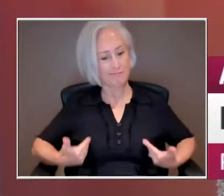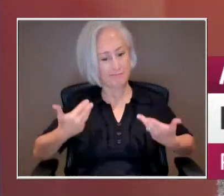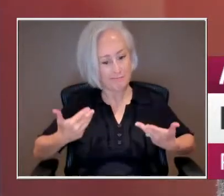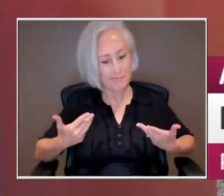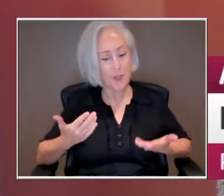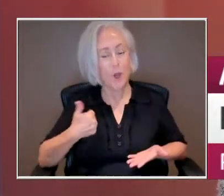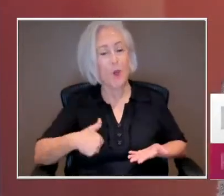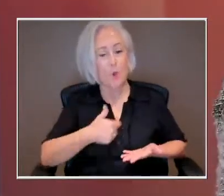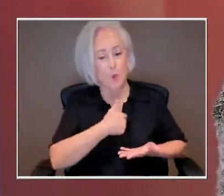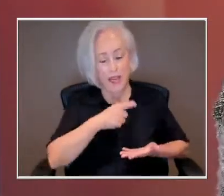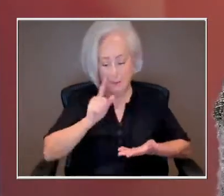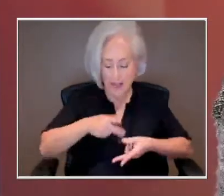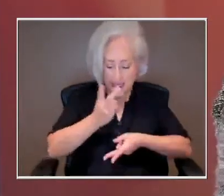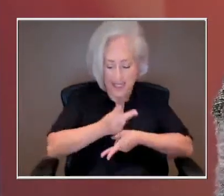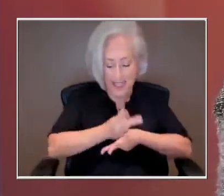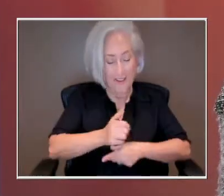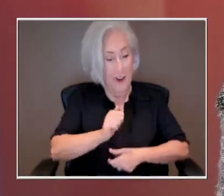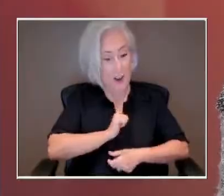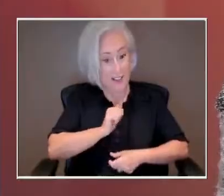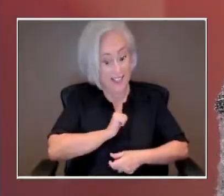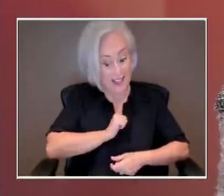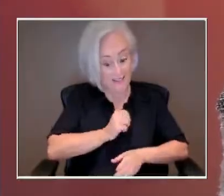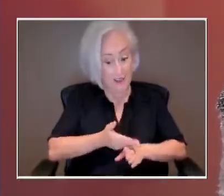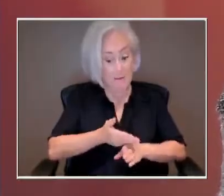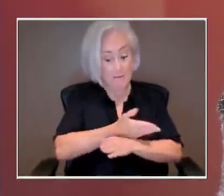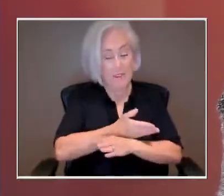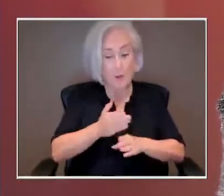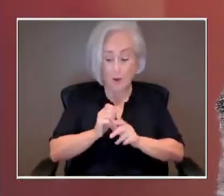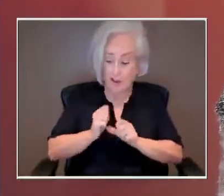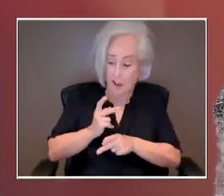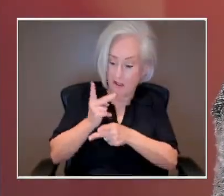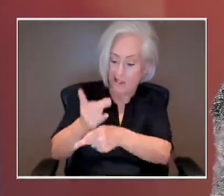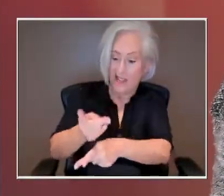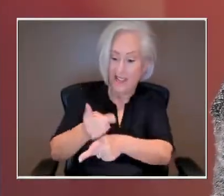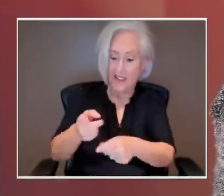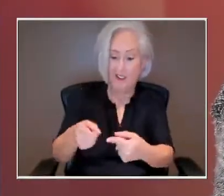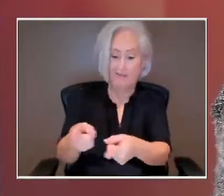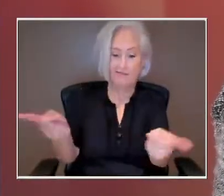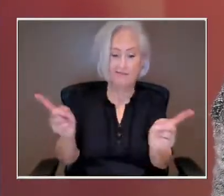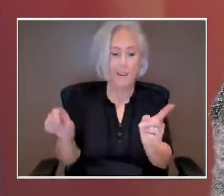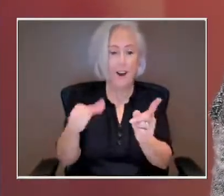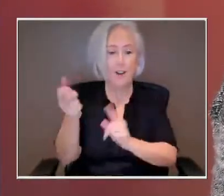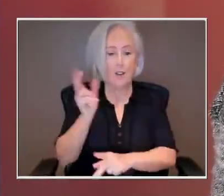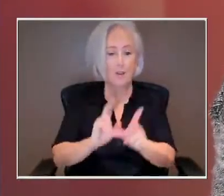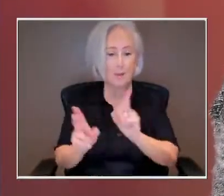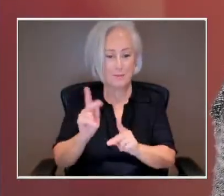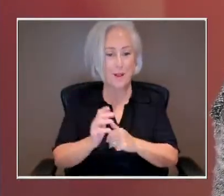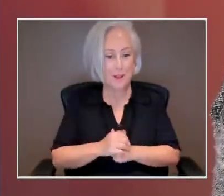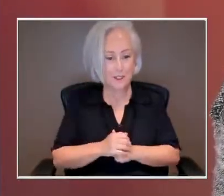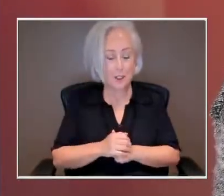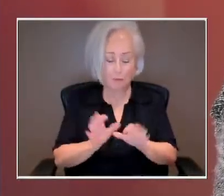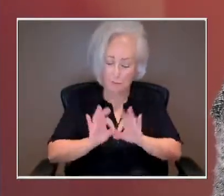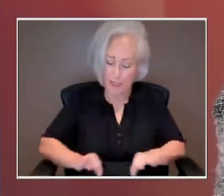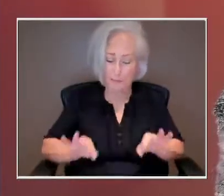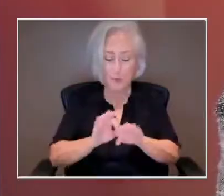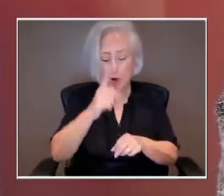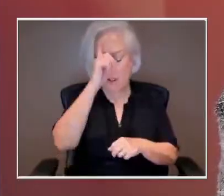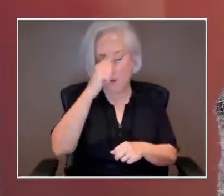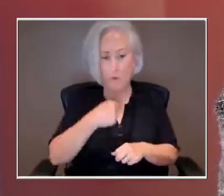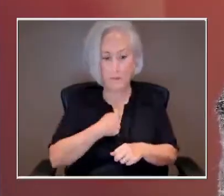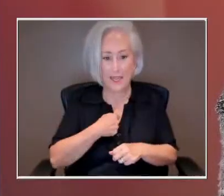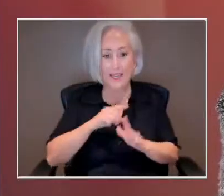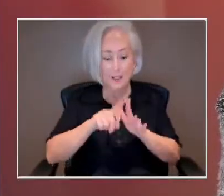to take care of ourselves to be able to take care of everyone else around us. And it's very important for me to start doing a little